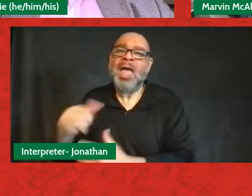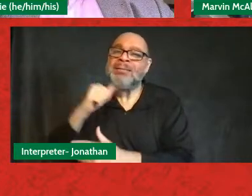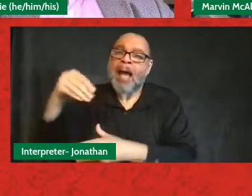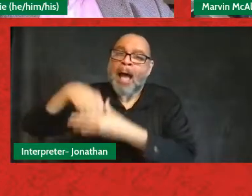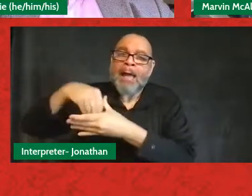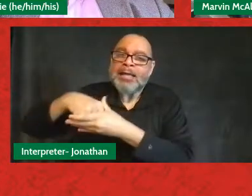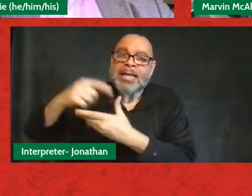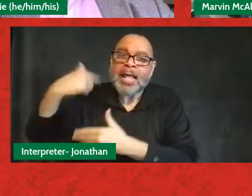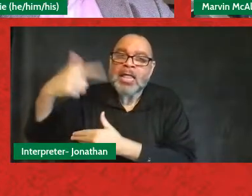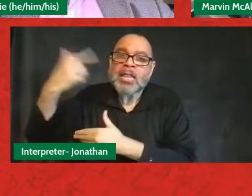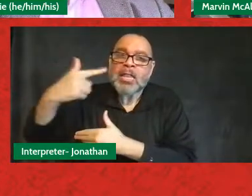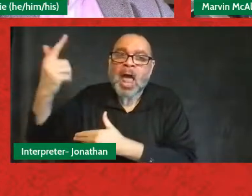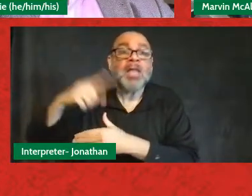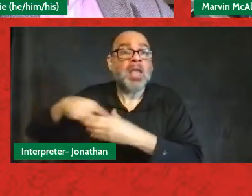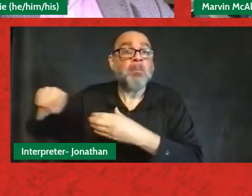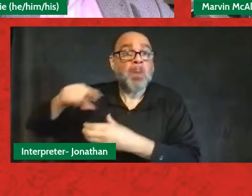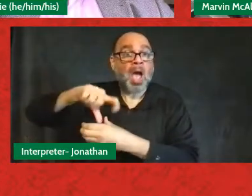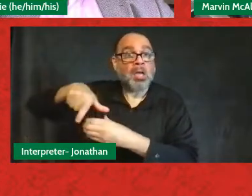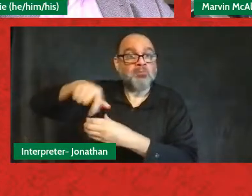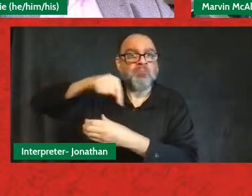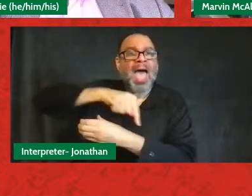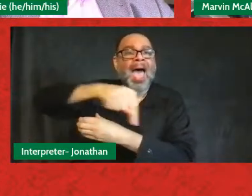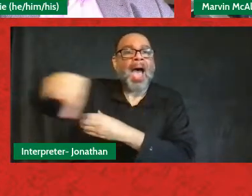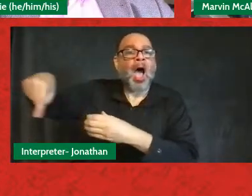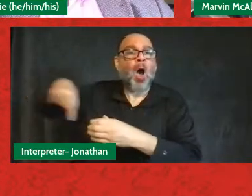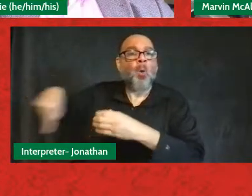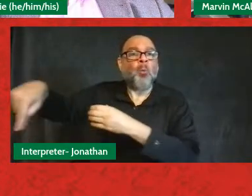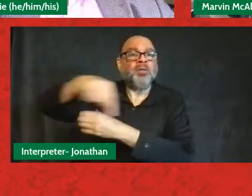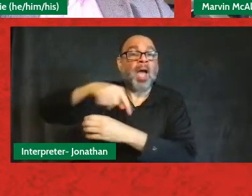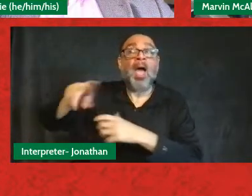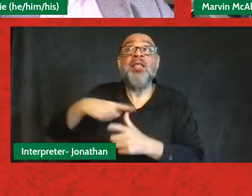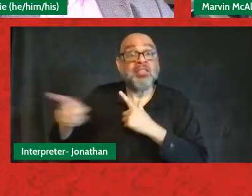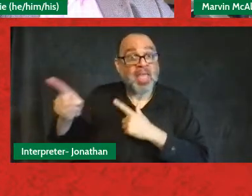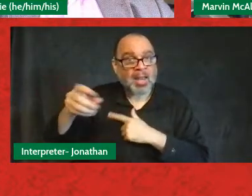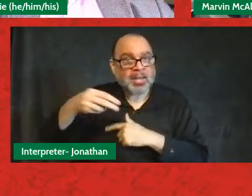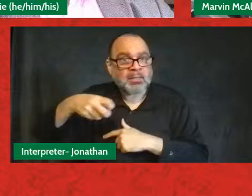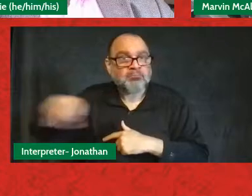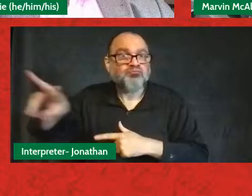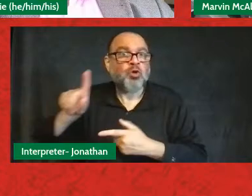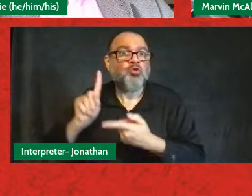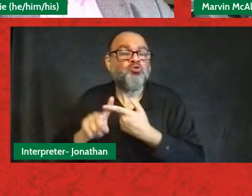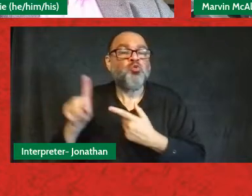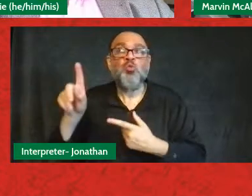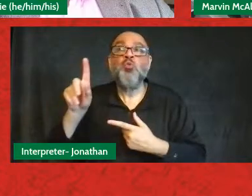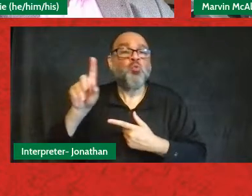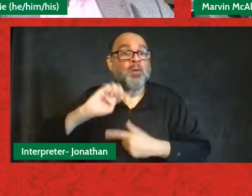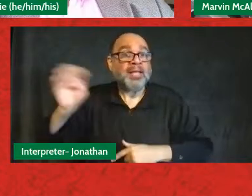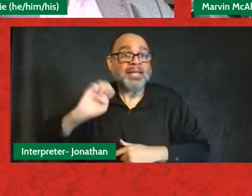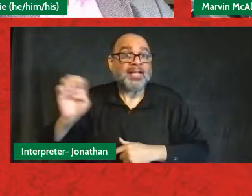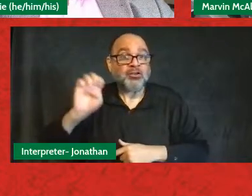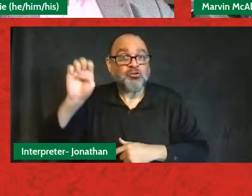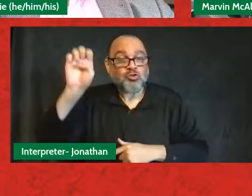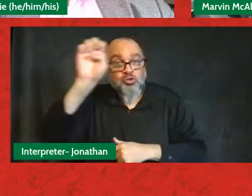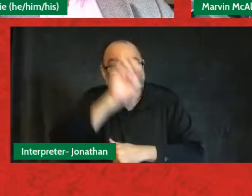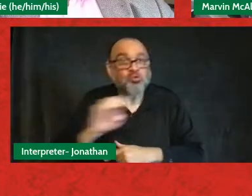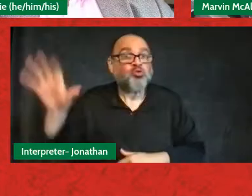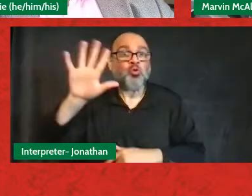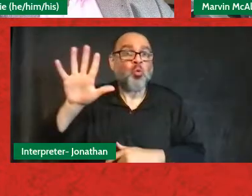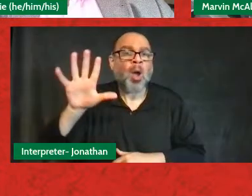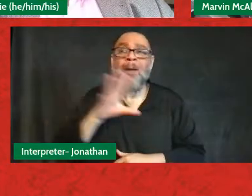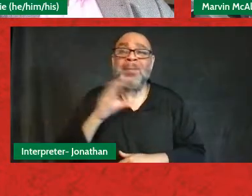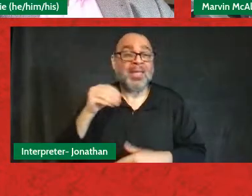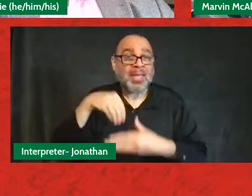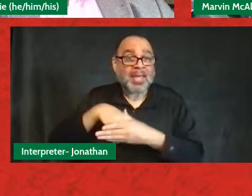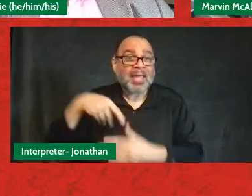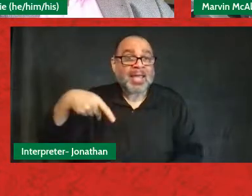he's got this stellar reputation. He then goes to Eastern Europe, and in Lodz, Poland, is where they loved him so much,